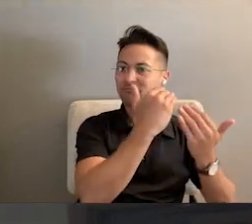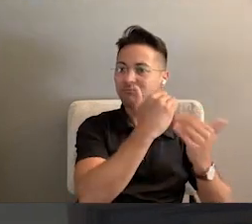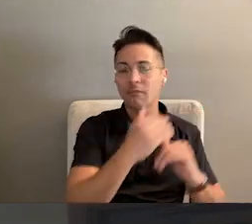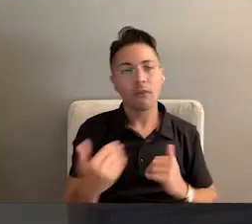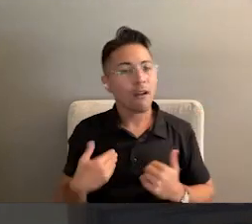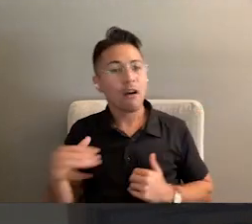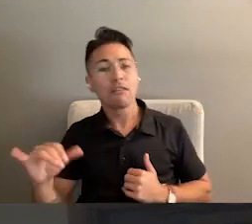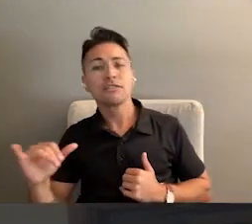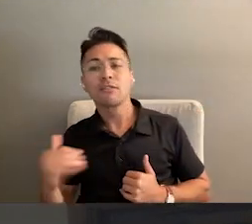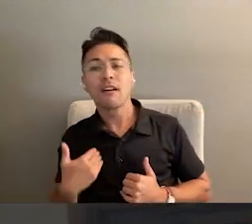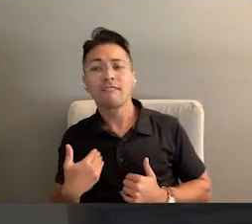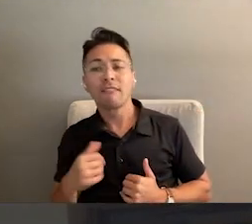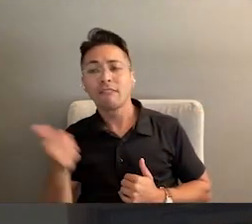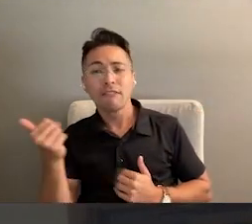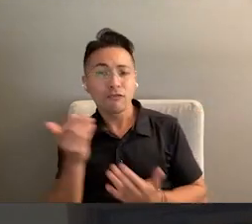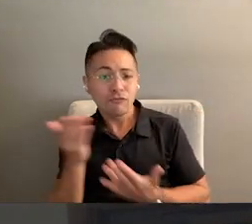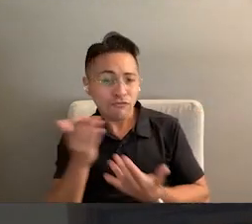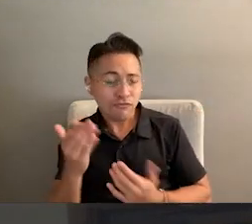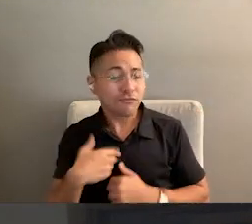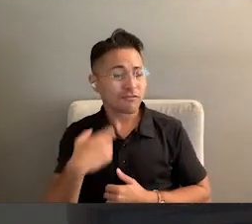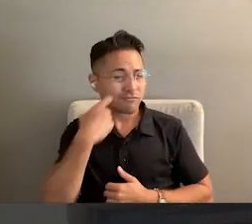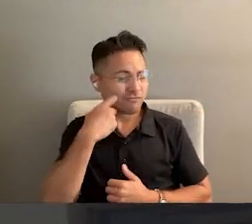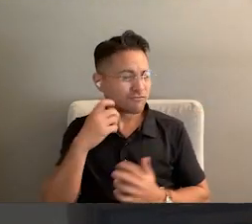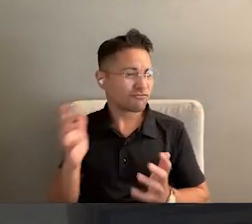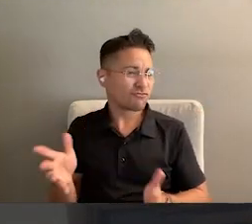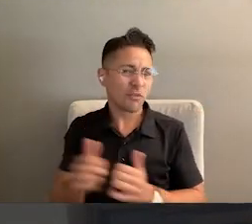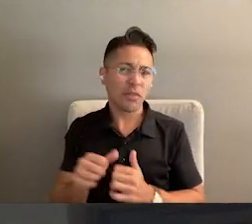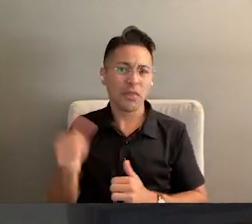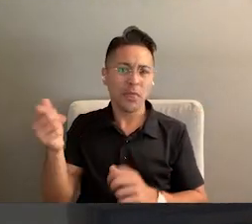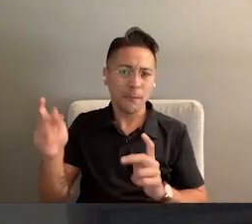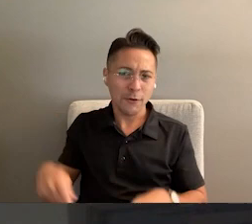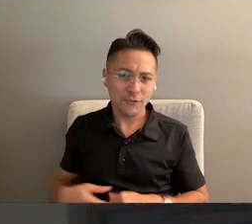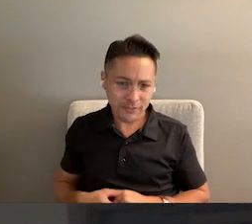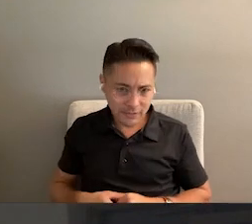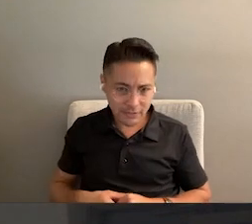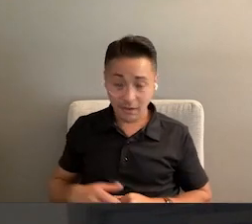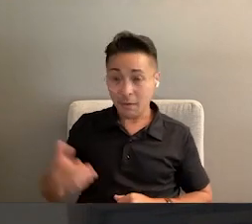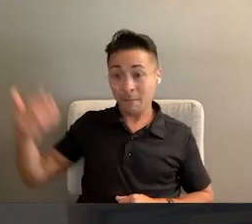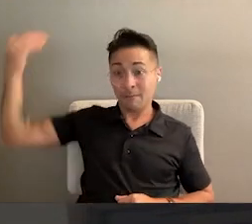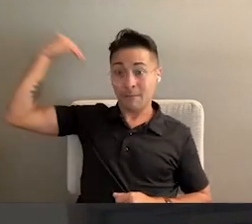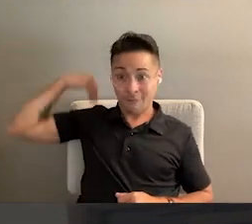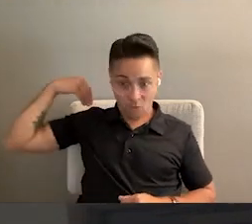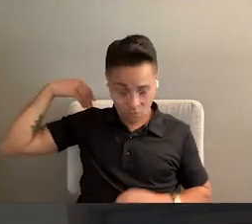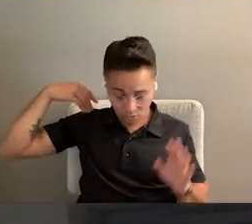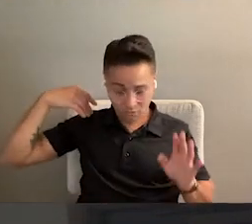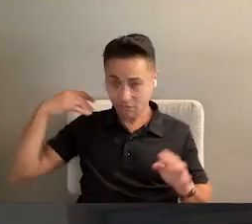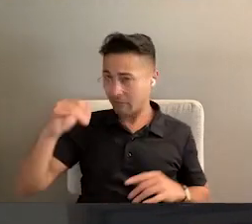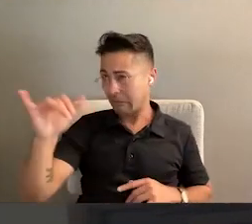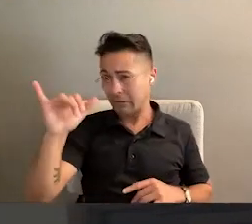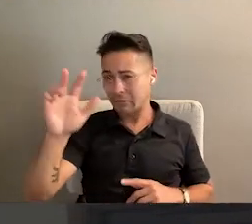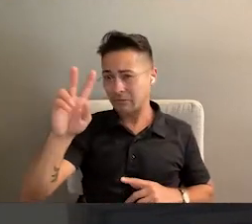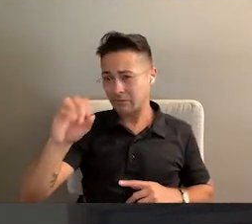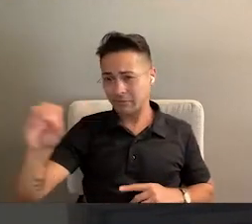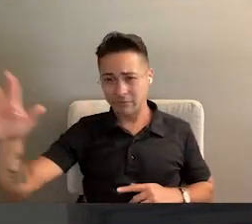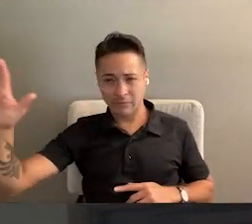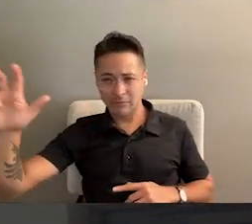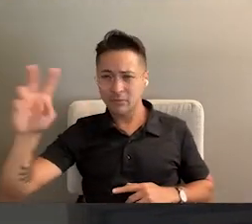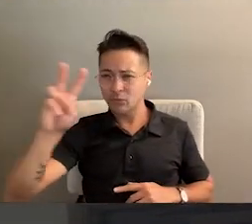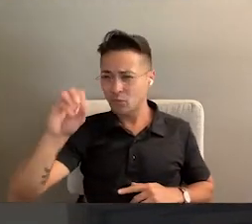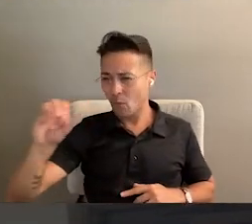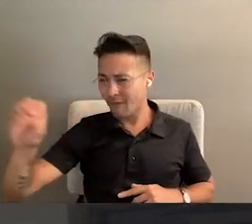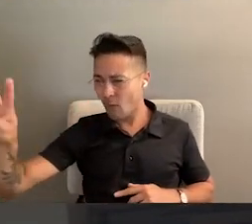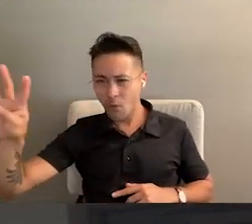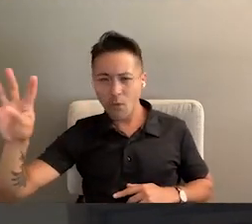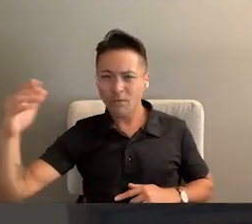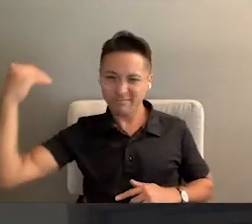buy things outside of what you can on the waiver. Another couple other services, right? I was just talking to someone yesterday. The waiver a